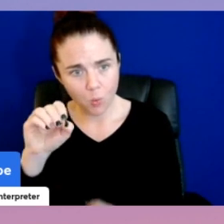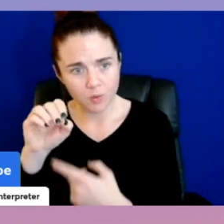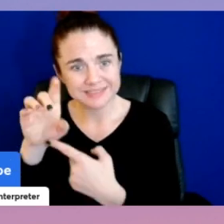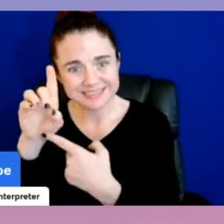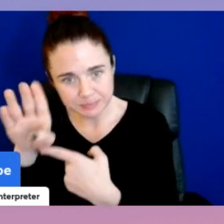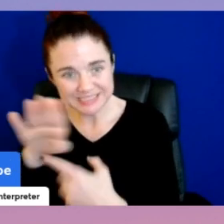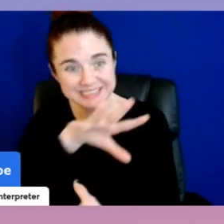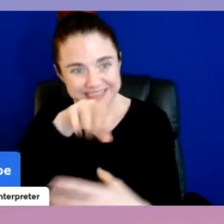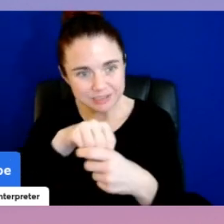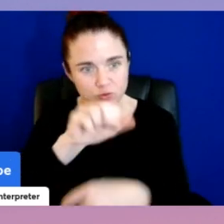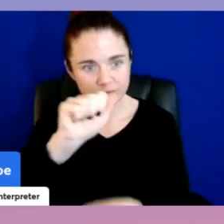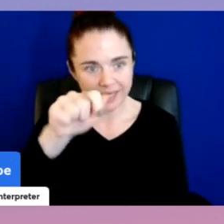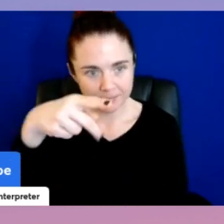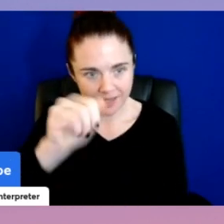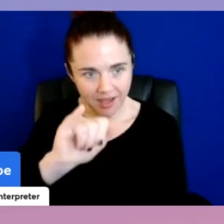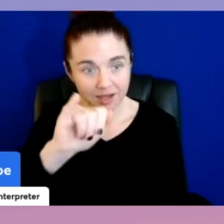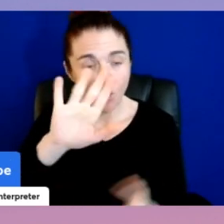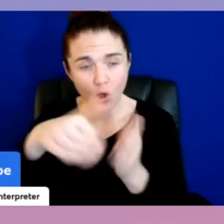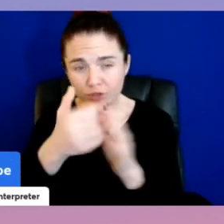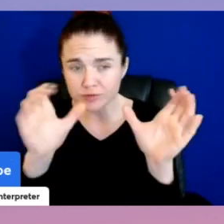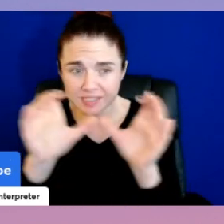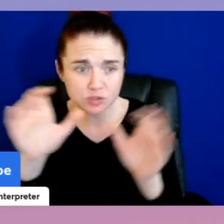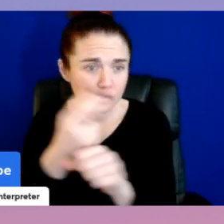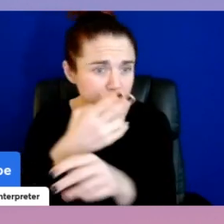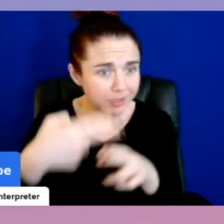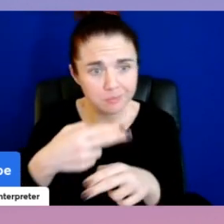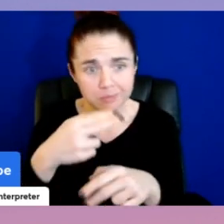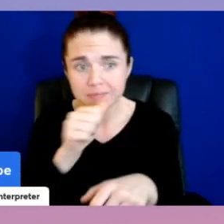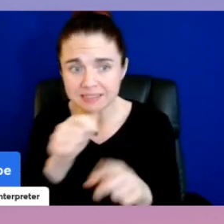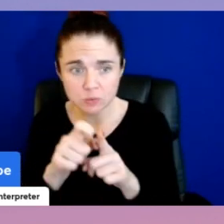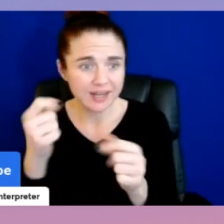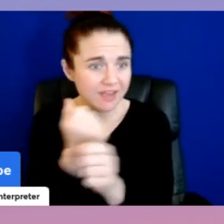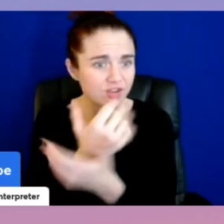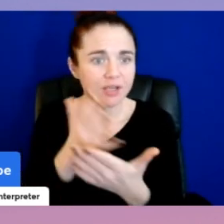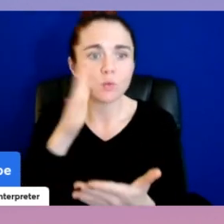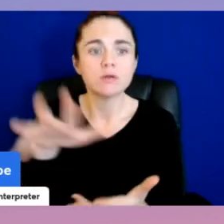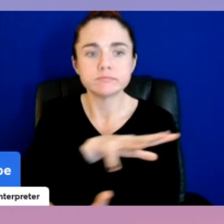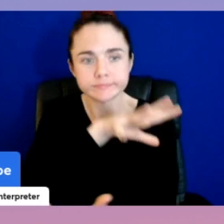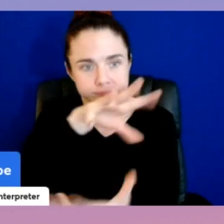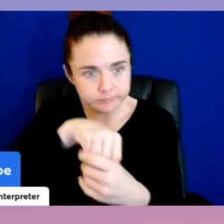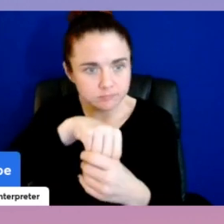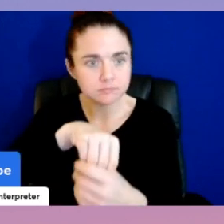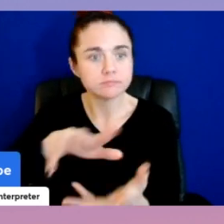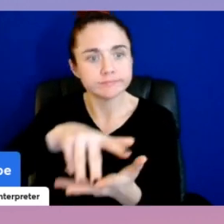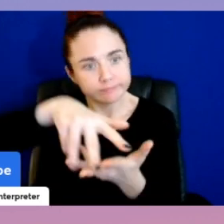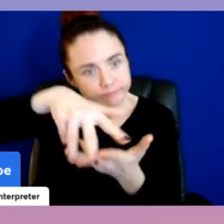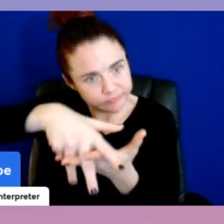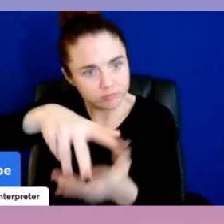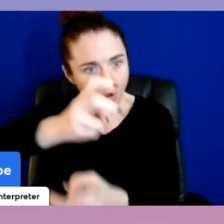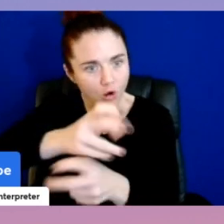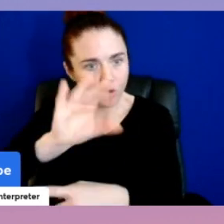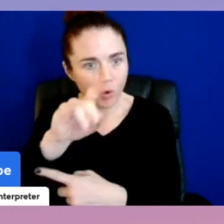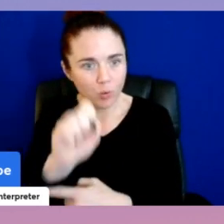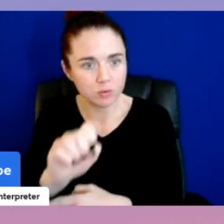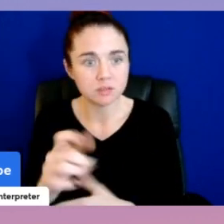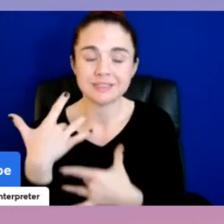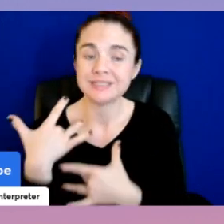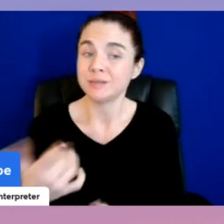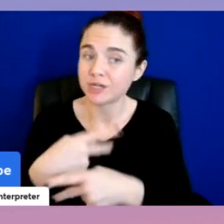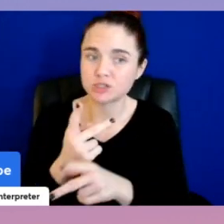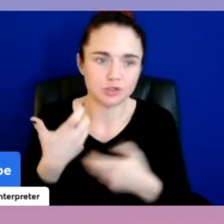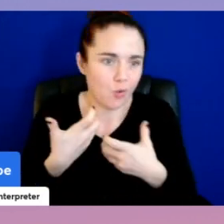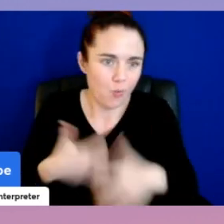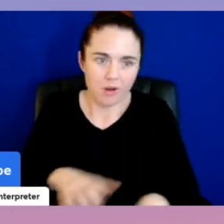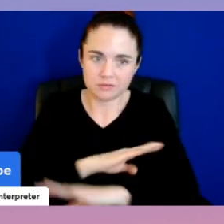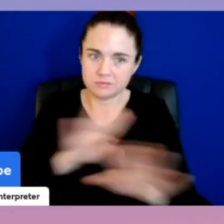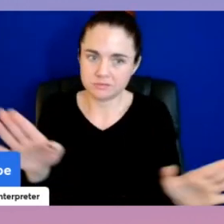our API. So the credentials, the username and password, they're going to be hard coded in here, which is definitely not the way to go in production.